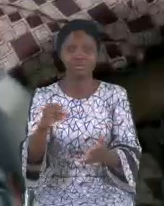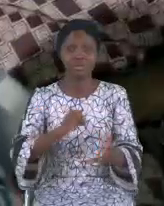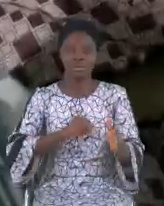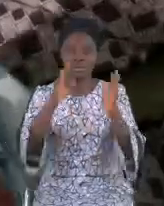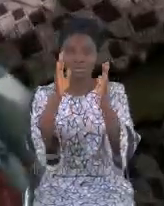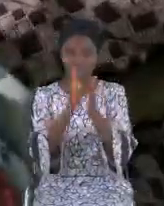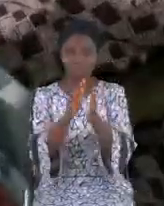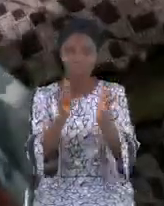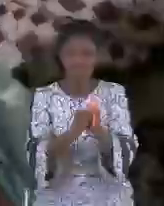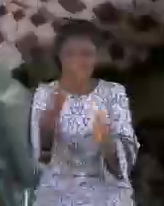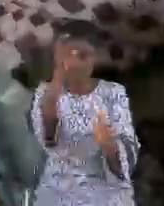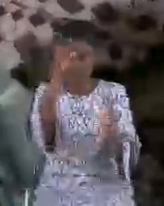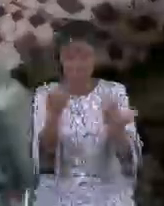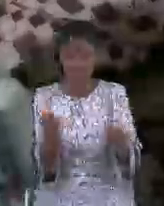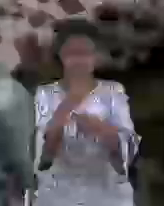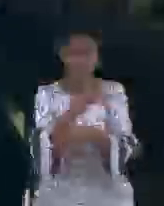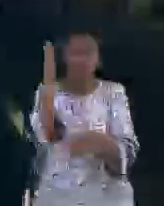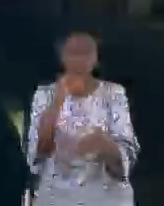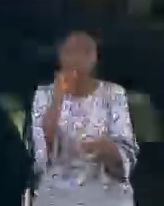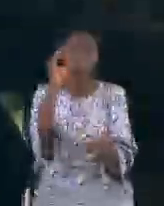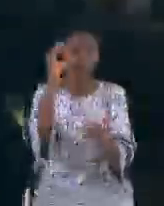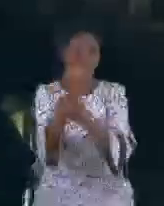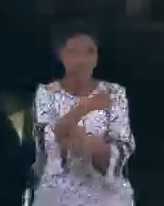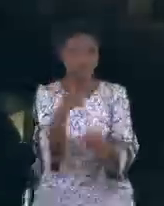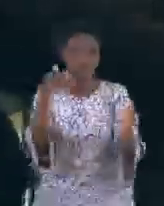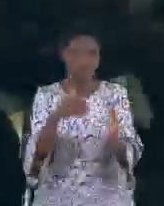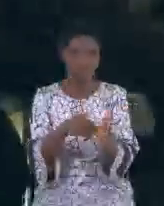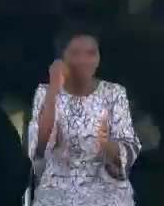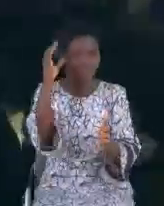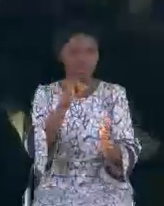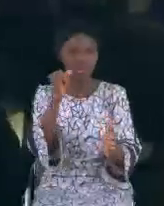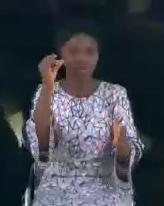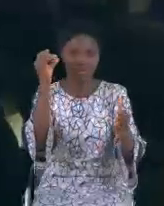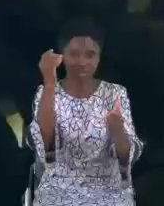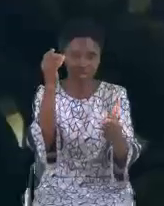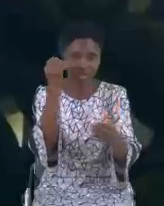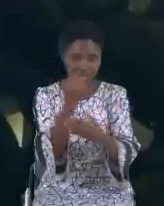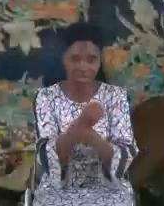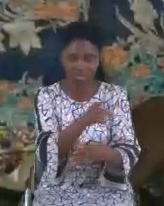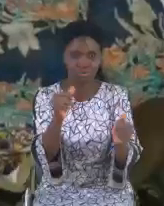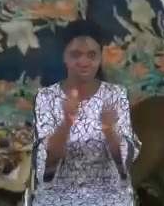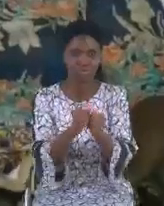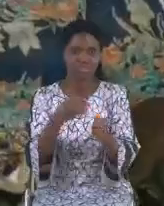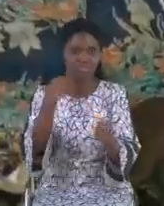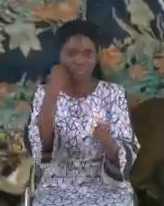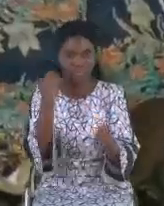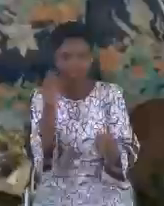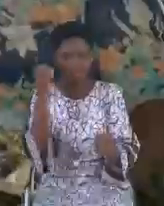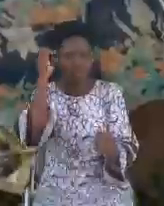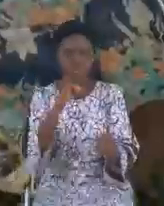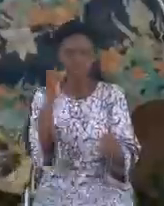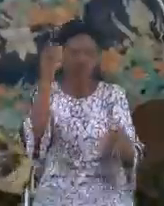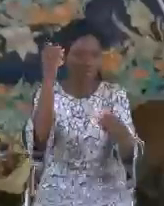again. He will not catch you with fornication. It will not catch you with adultery. It will not catch you